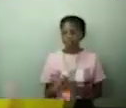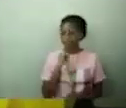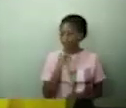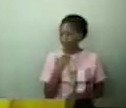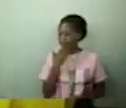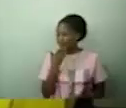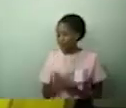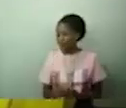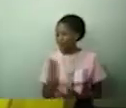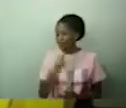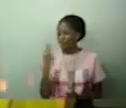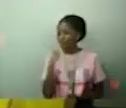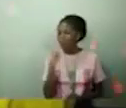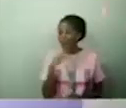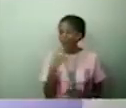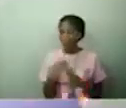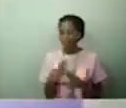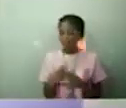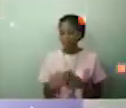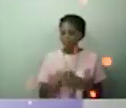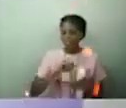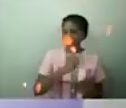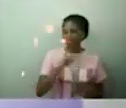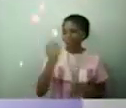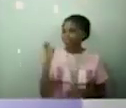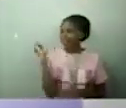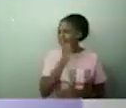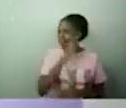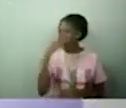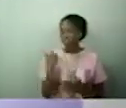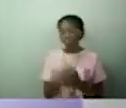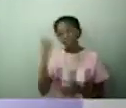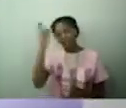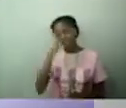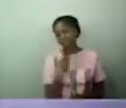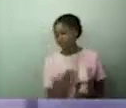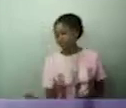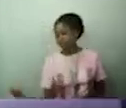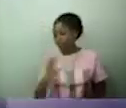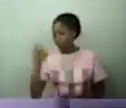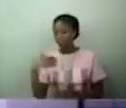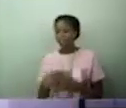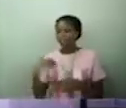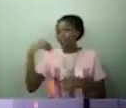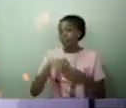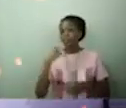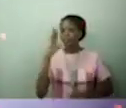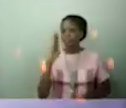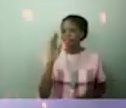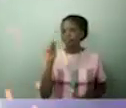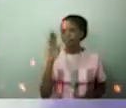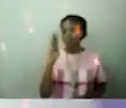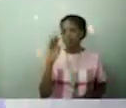It is an assemblage of many things. It is not only about a person. It